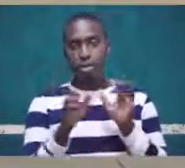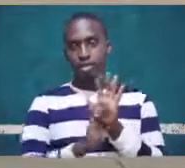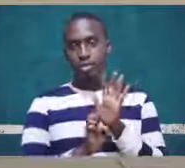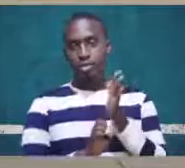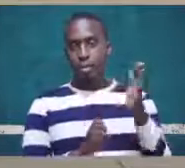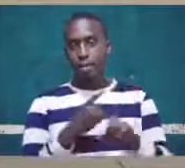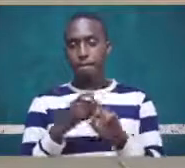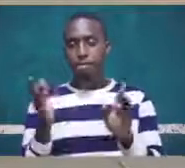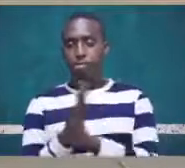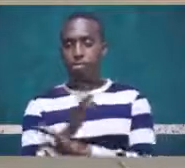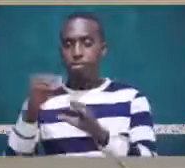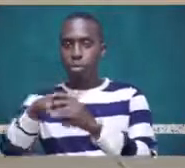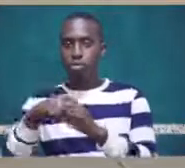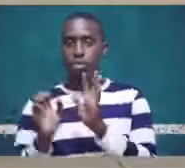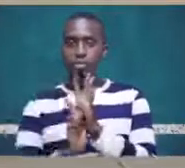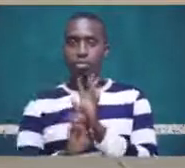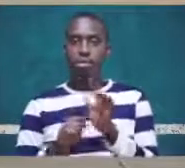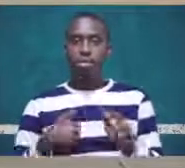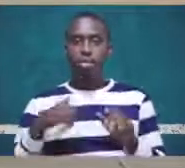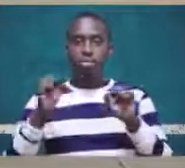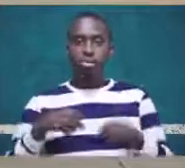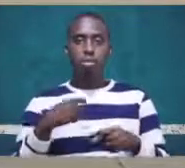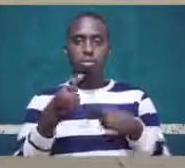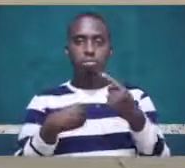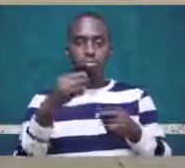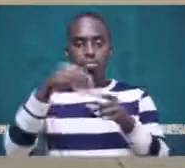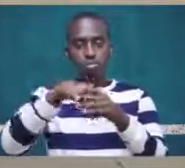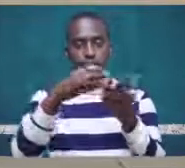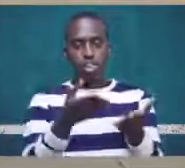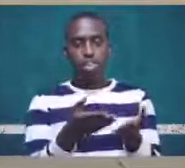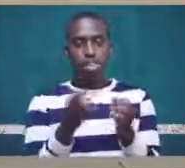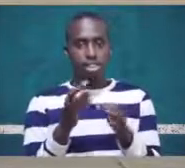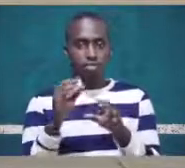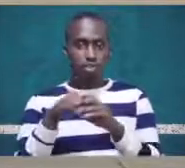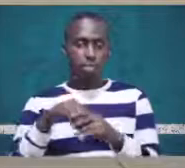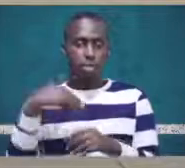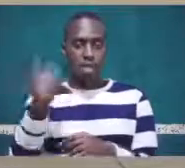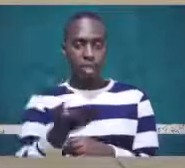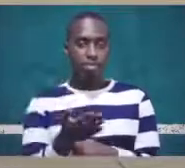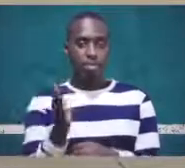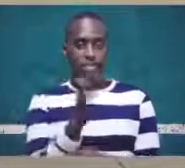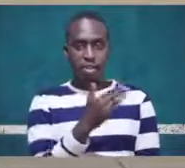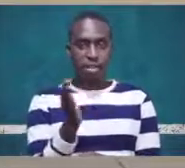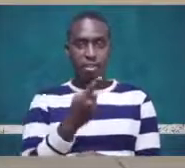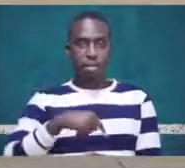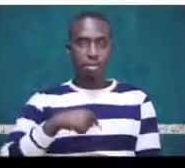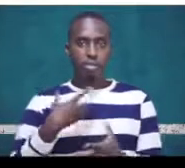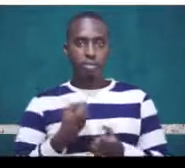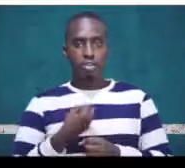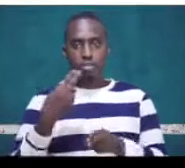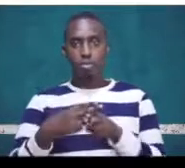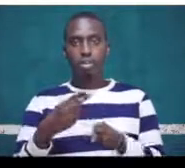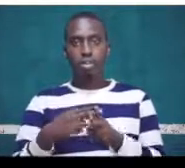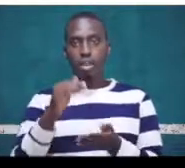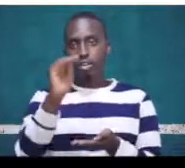before we go to the example, I want to also continue to take you through this. When you go to the next slide, there is also what you call reduce